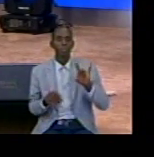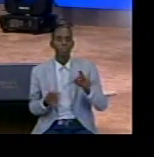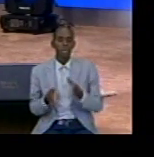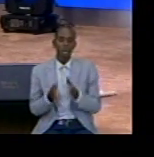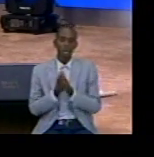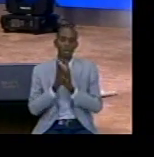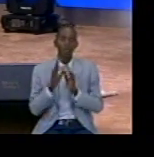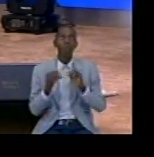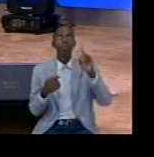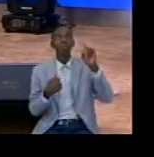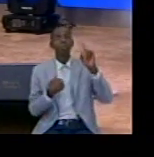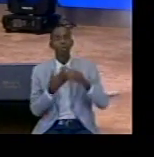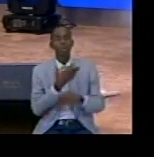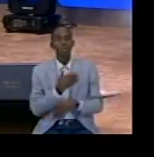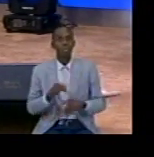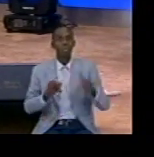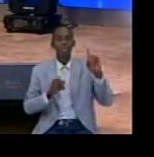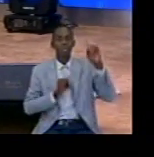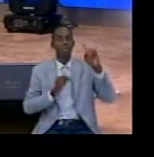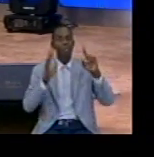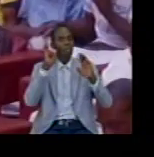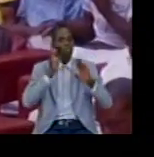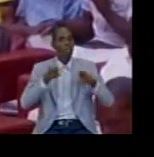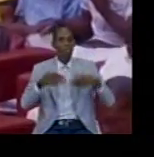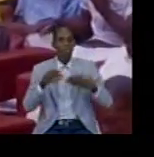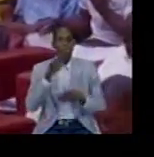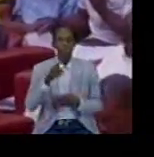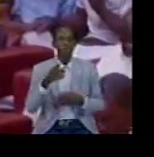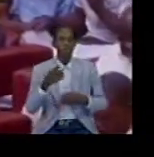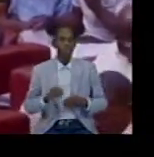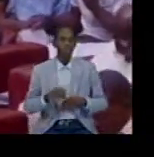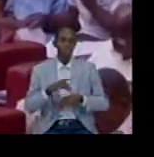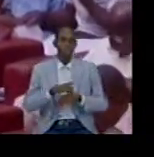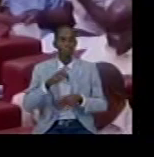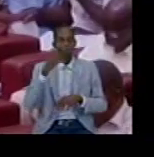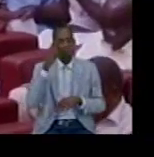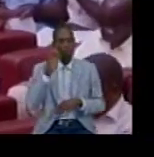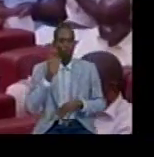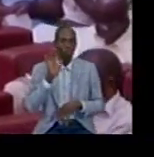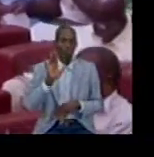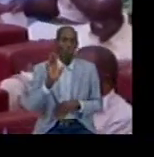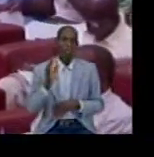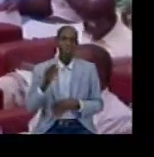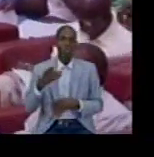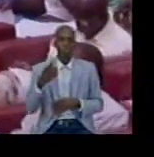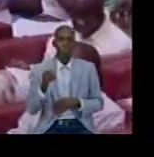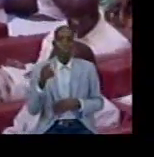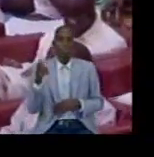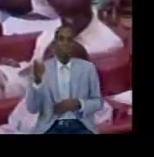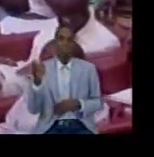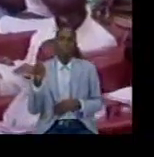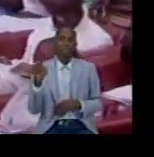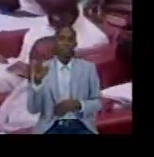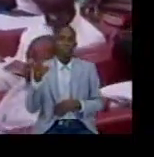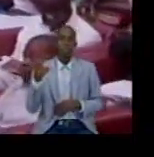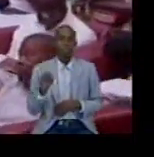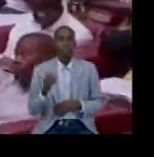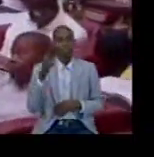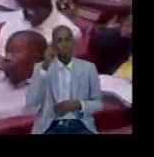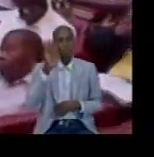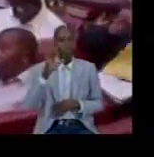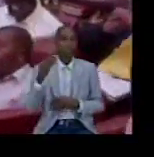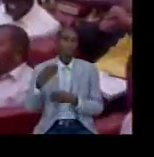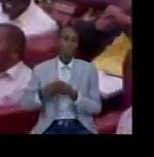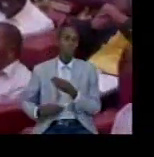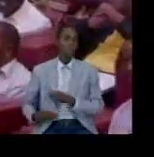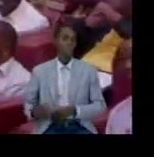says, ask of me, and I shall give thee the heathen, the Gentiles, for thine